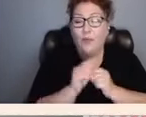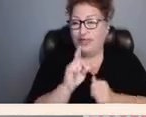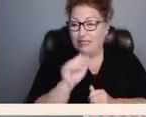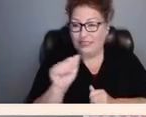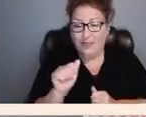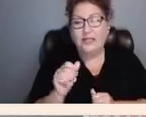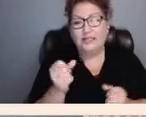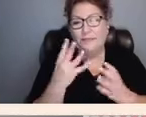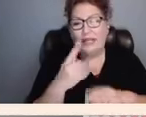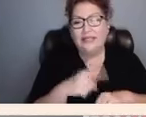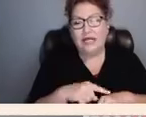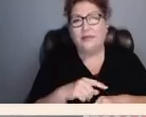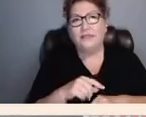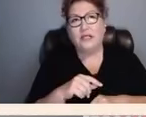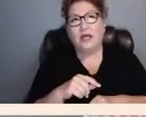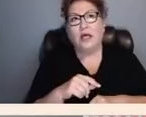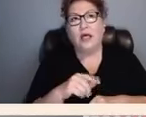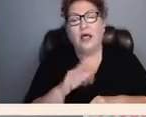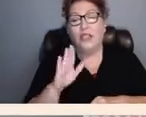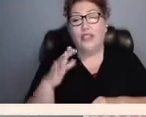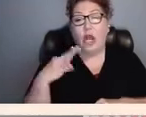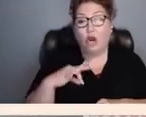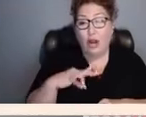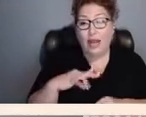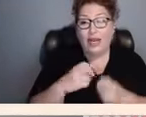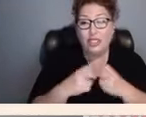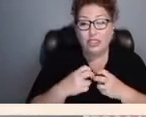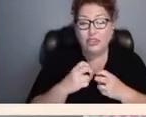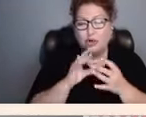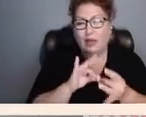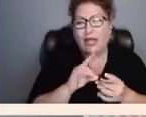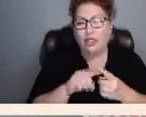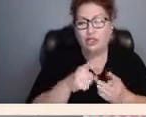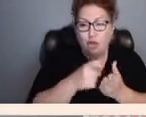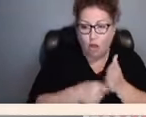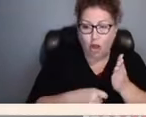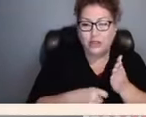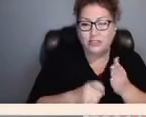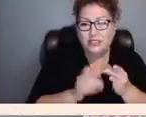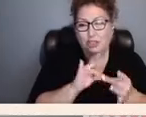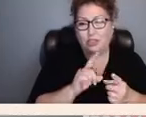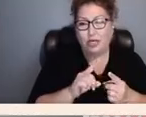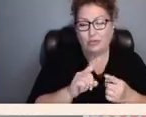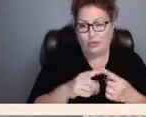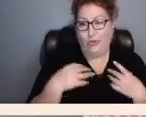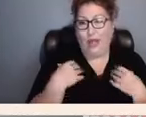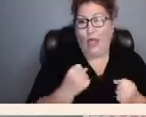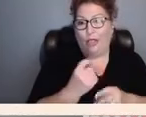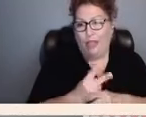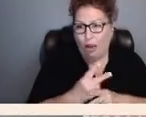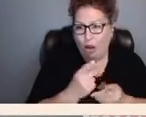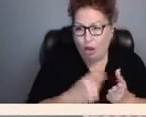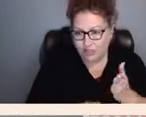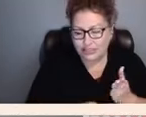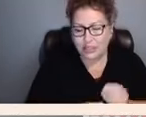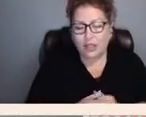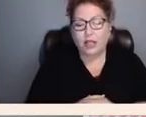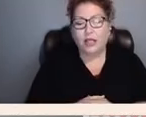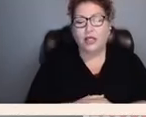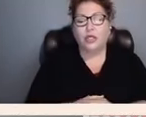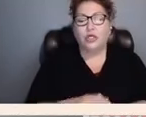times their credit, you know, issues are related to costs associated with healthcare costs, right? And so, you know, I